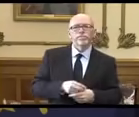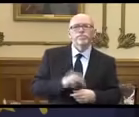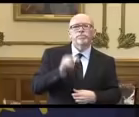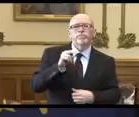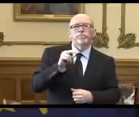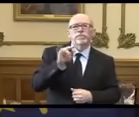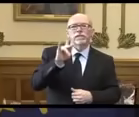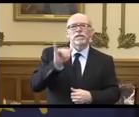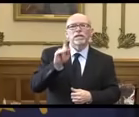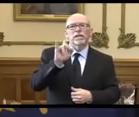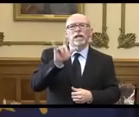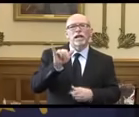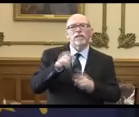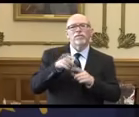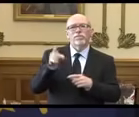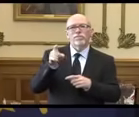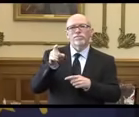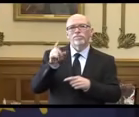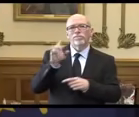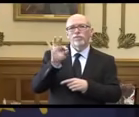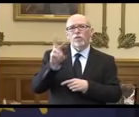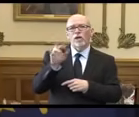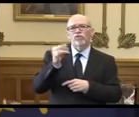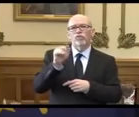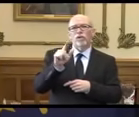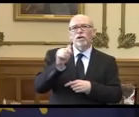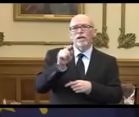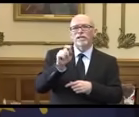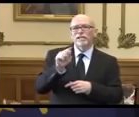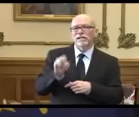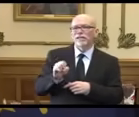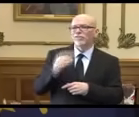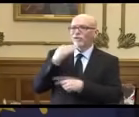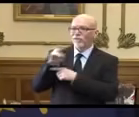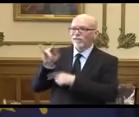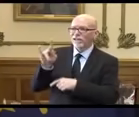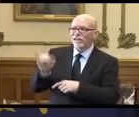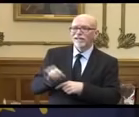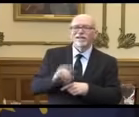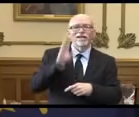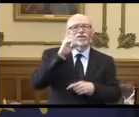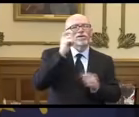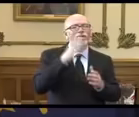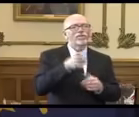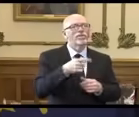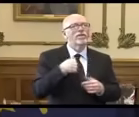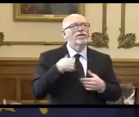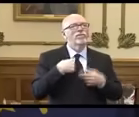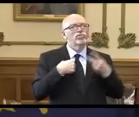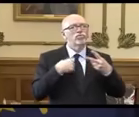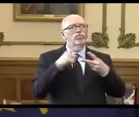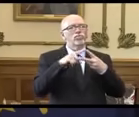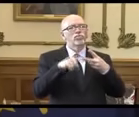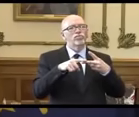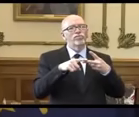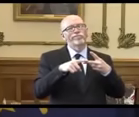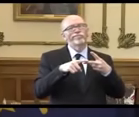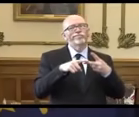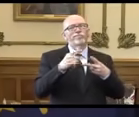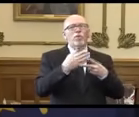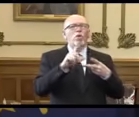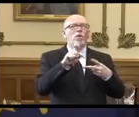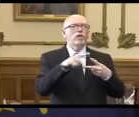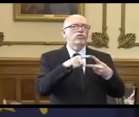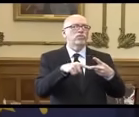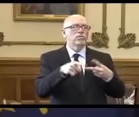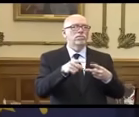Wayne Journal-Gazette. Afternoon, Nikki. Hello, Governor. I have kind of a two-part question